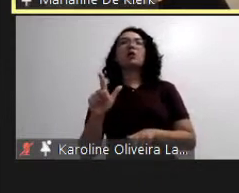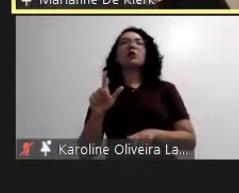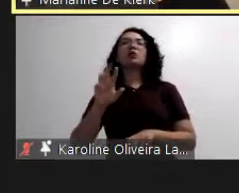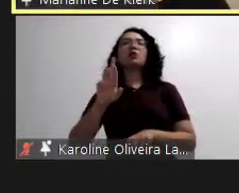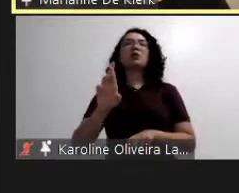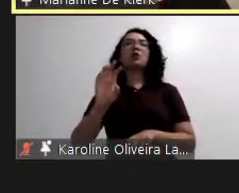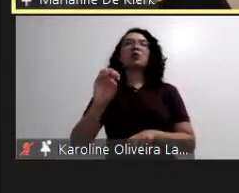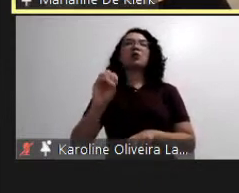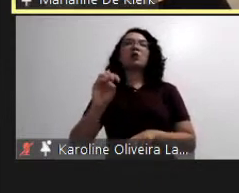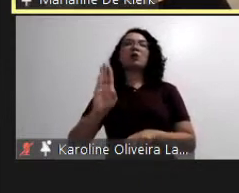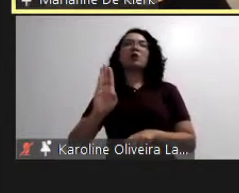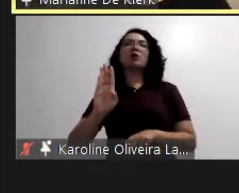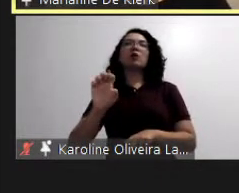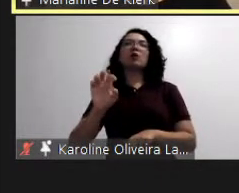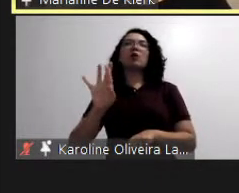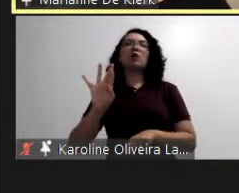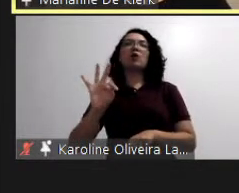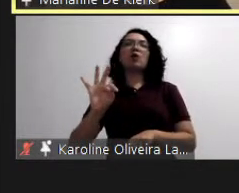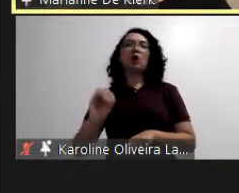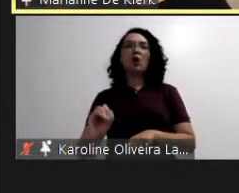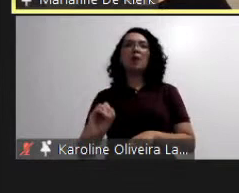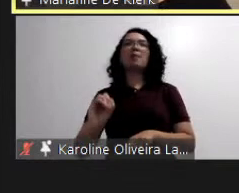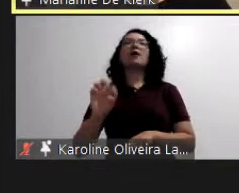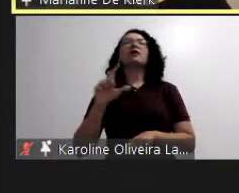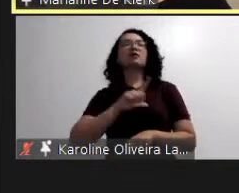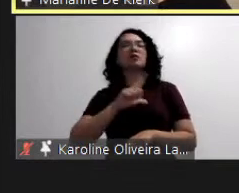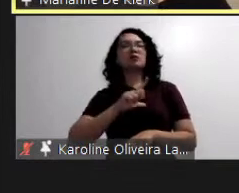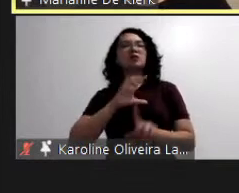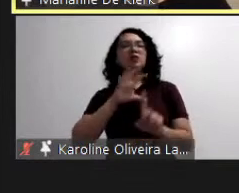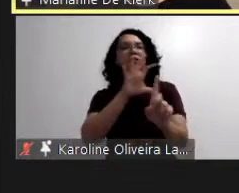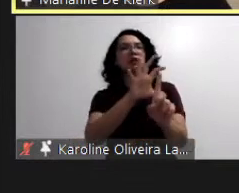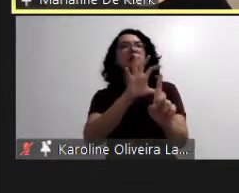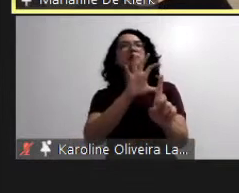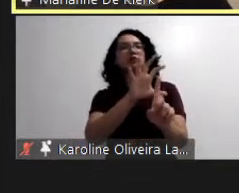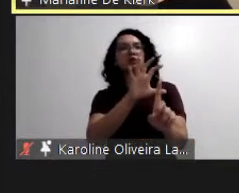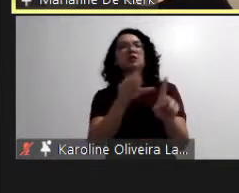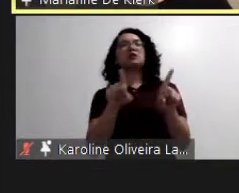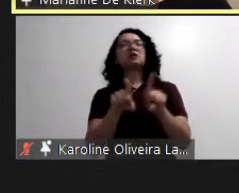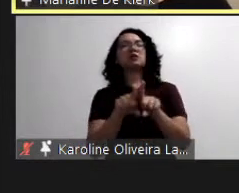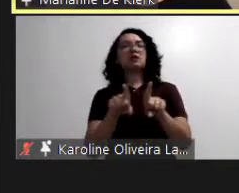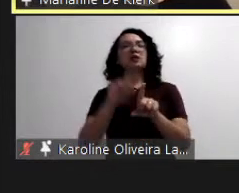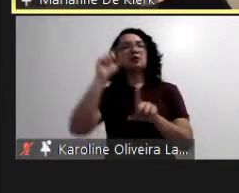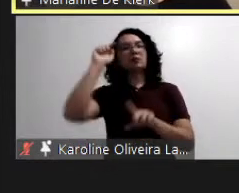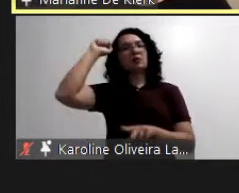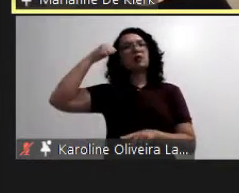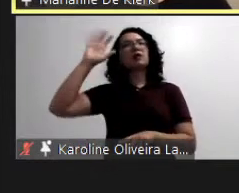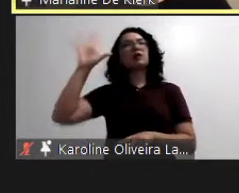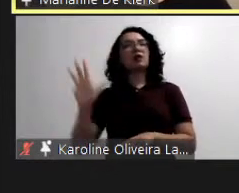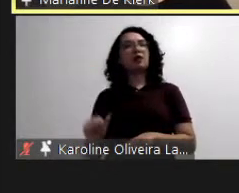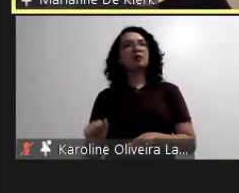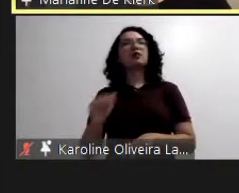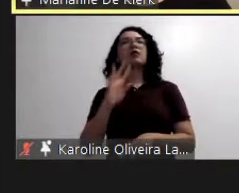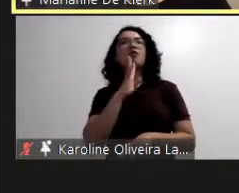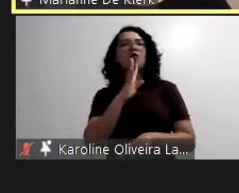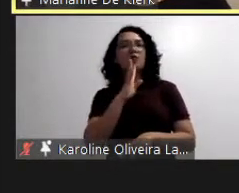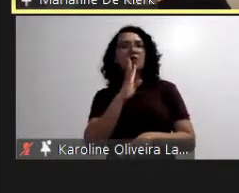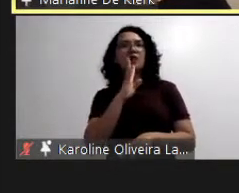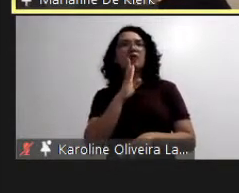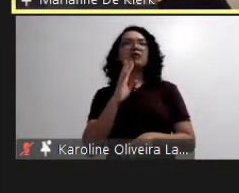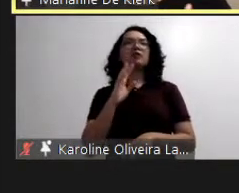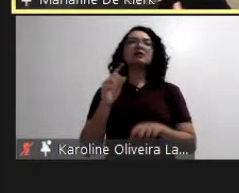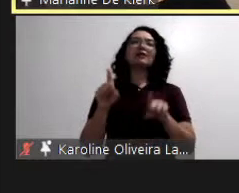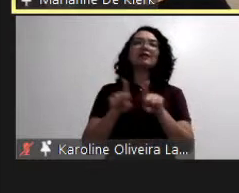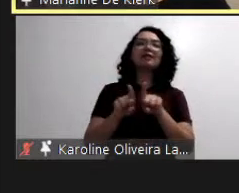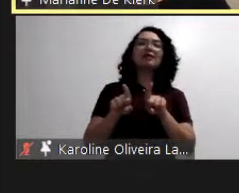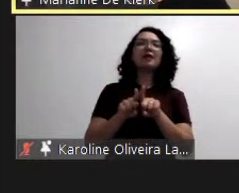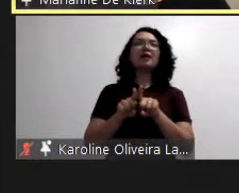inspiring for reimagining urban spaces. This was a proposal never implemented for the redesign of Church Square, where